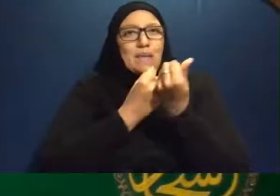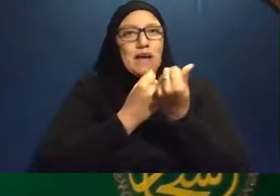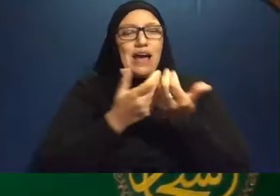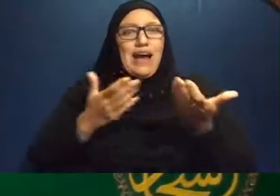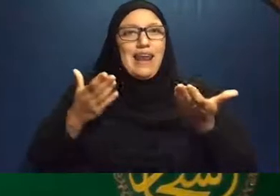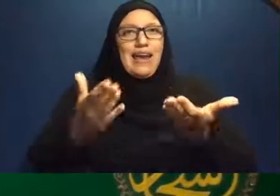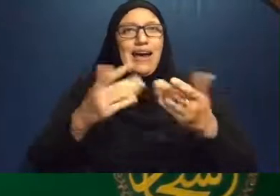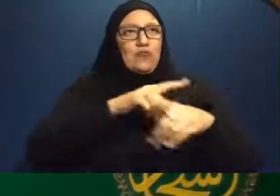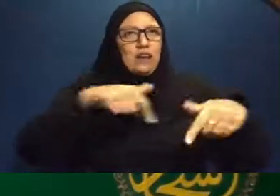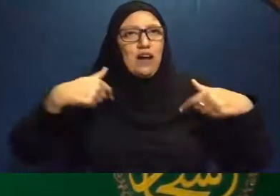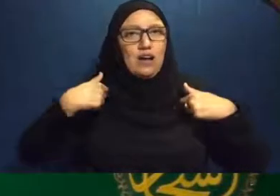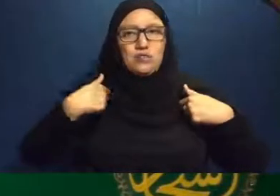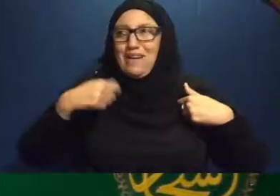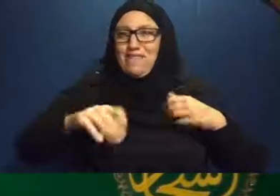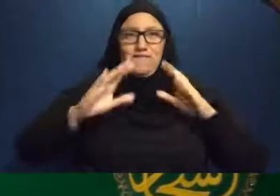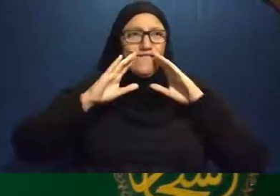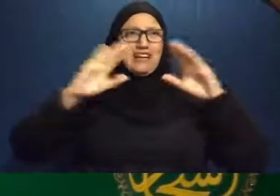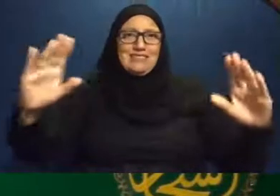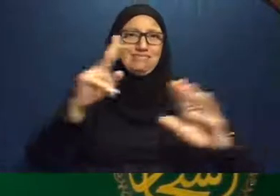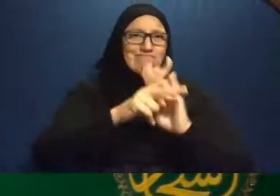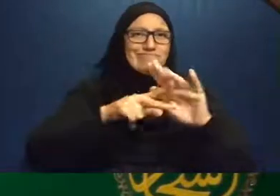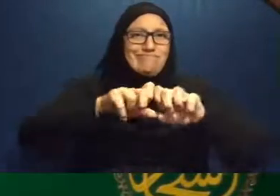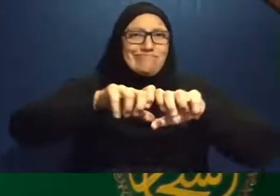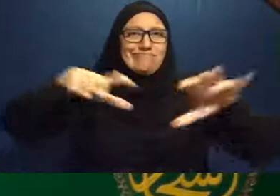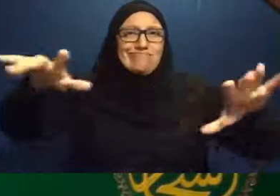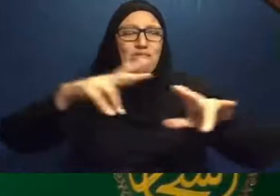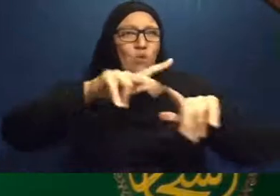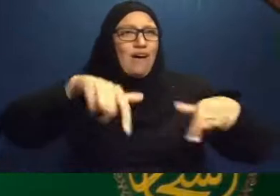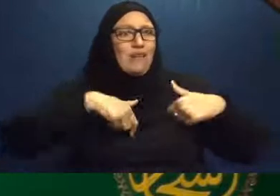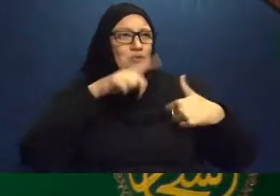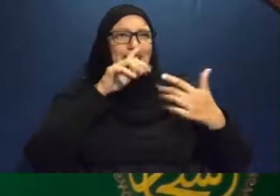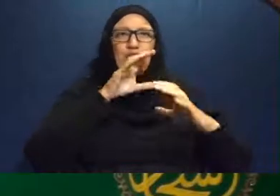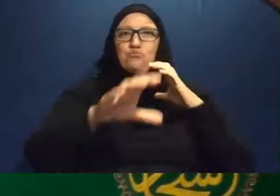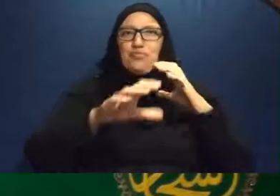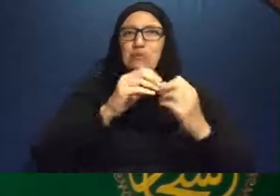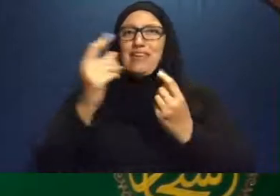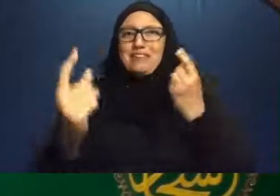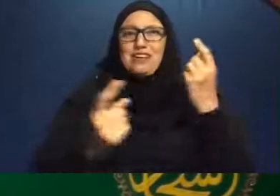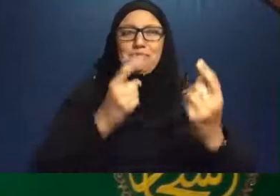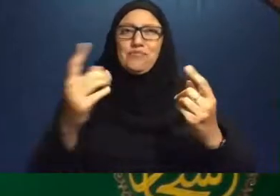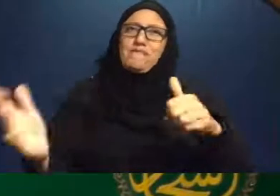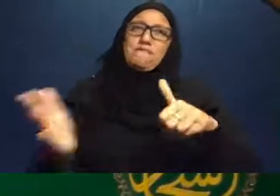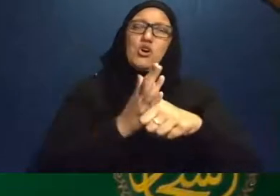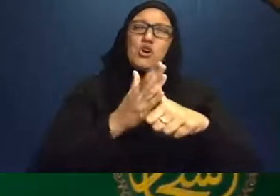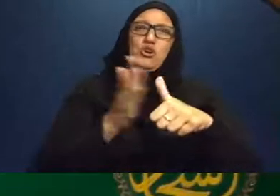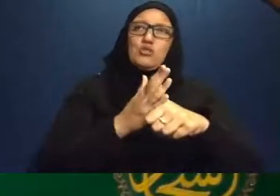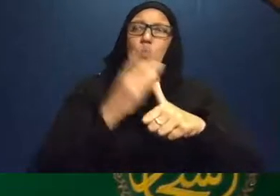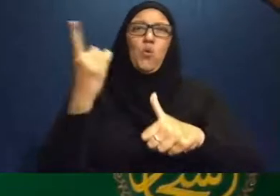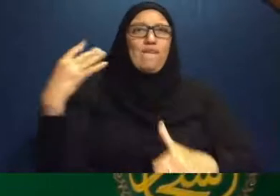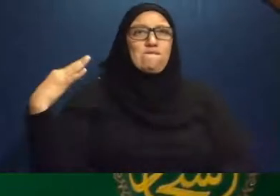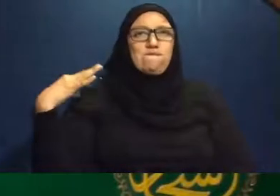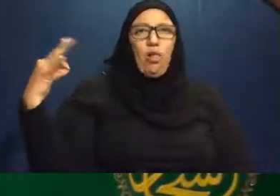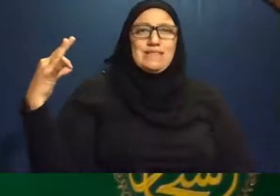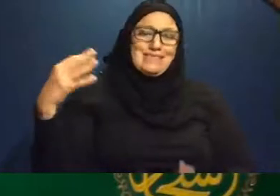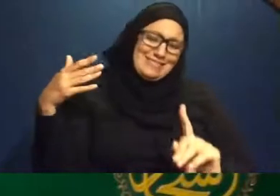been enabled and provided this facility for us to be able to communicate. First and